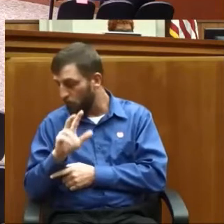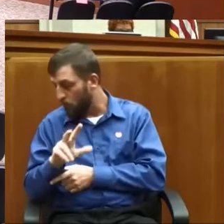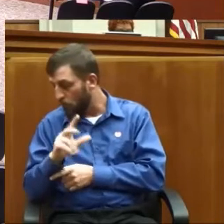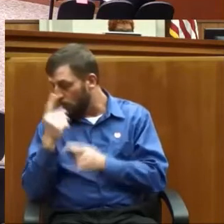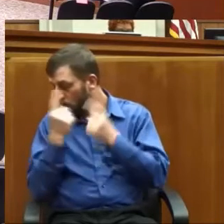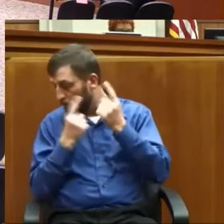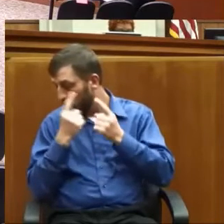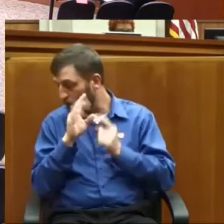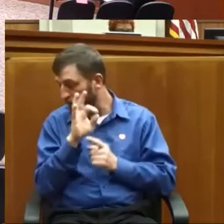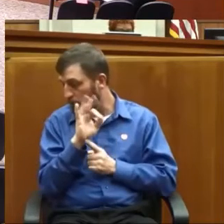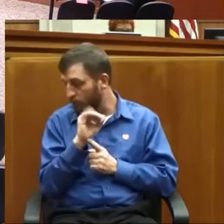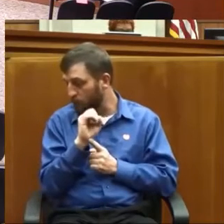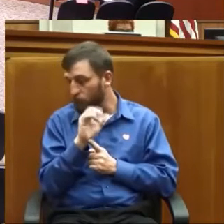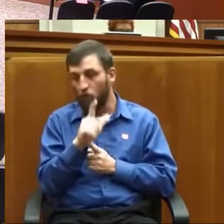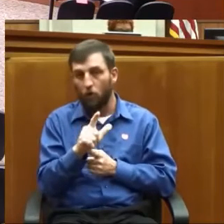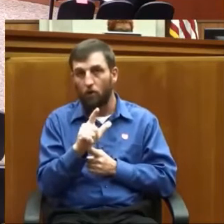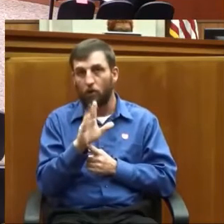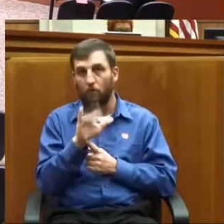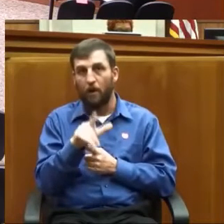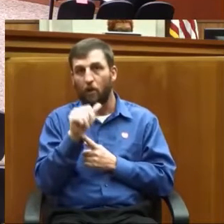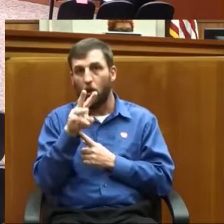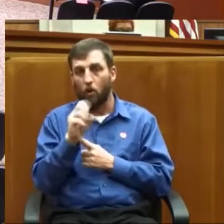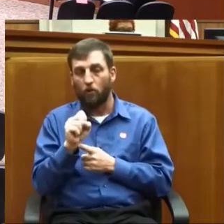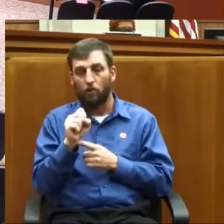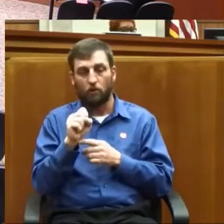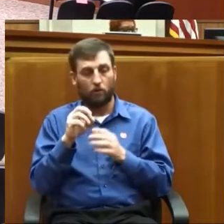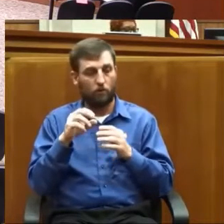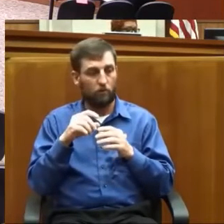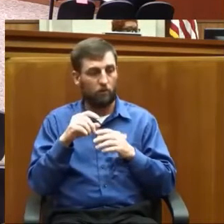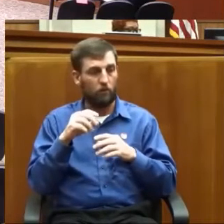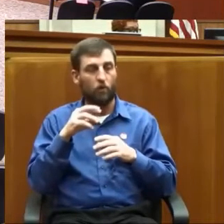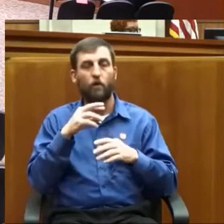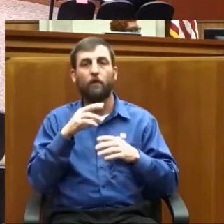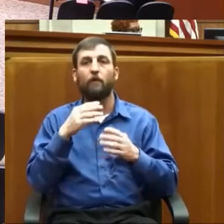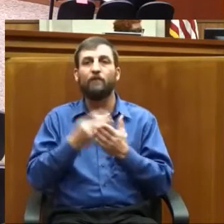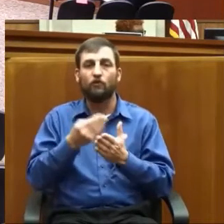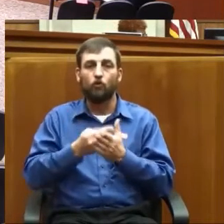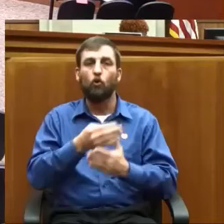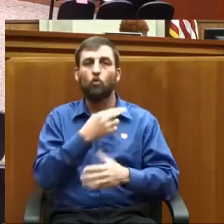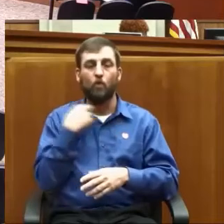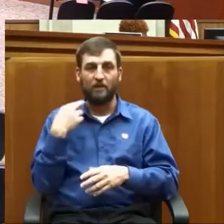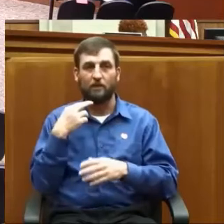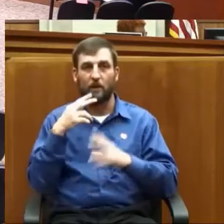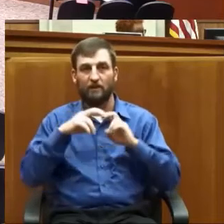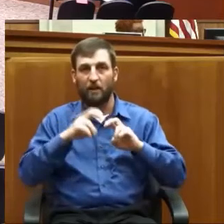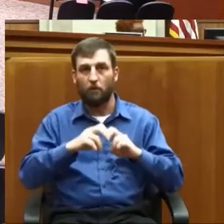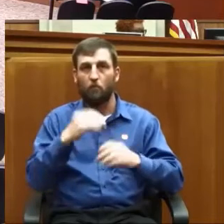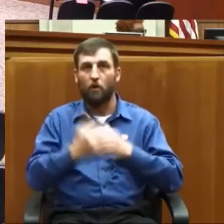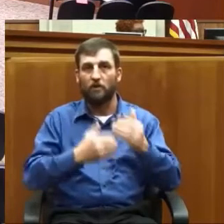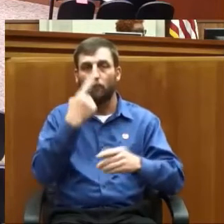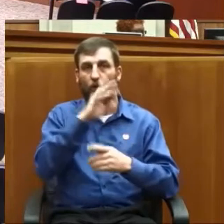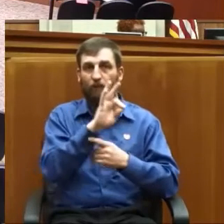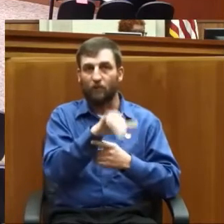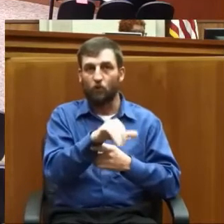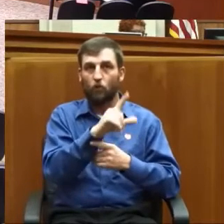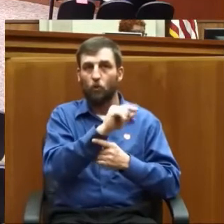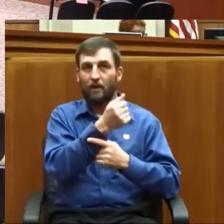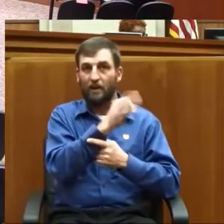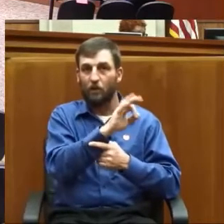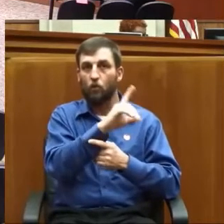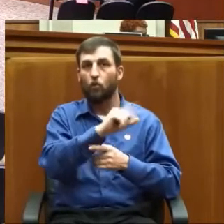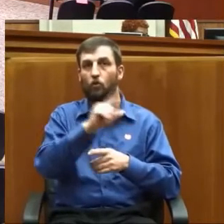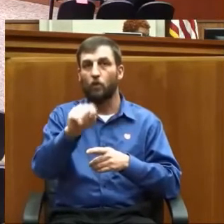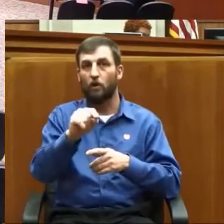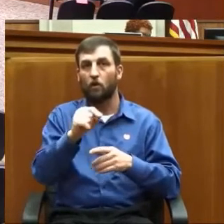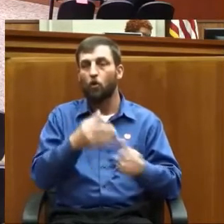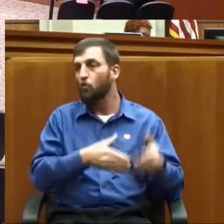5.3, consideration of fiscal dialogues as a result of the fiscal risk assessment process for fiscal year